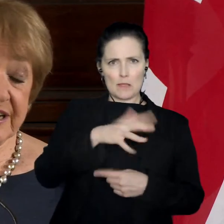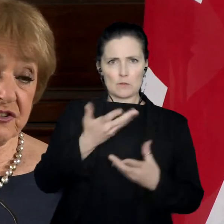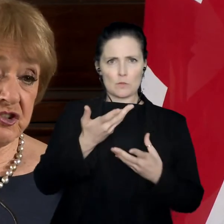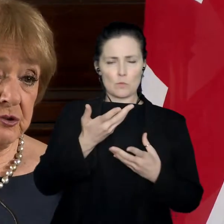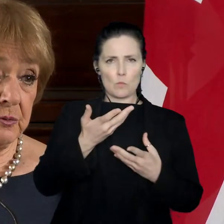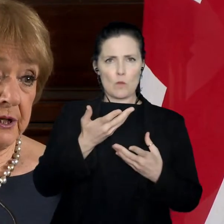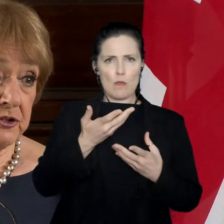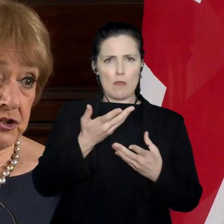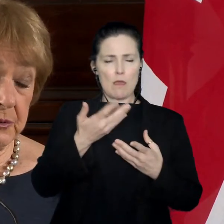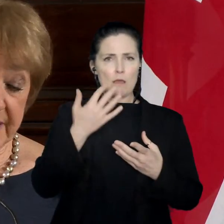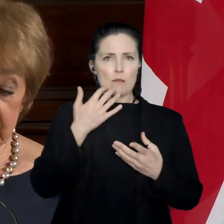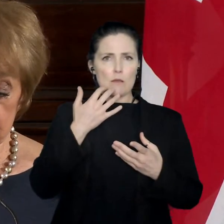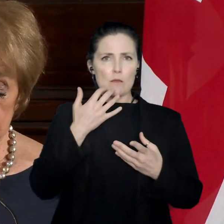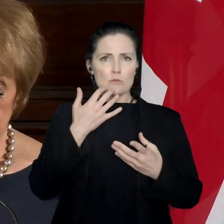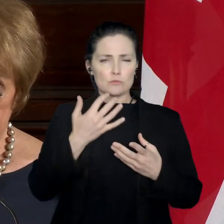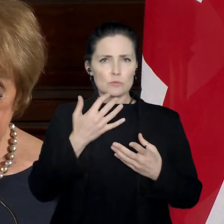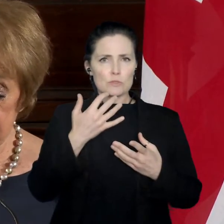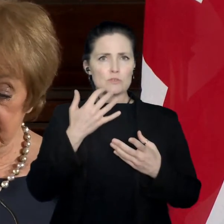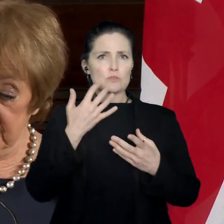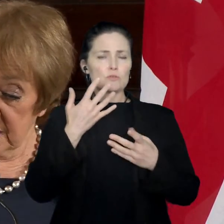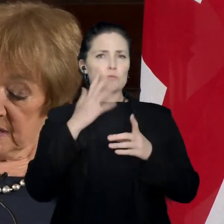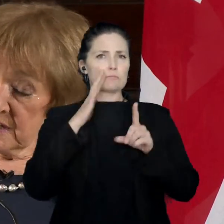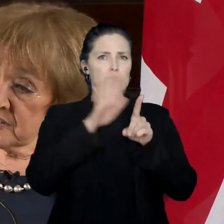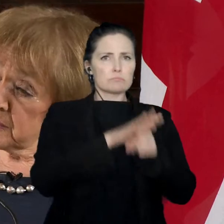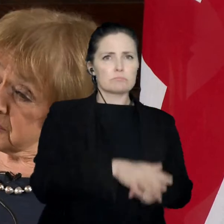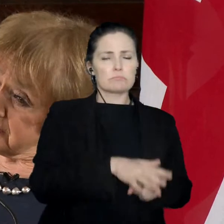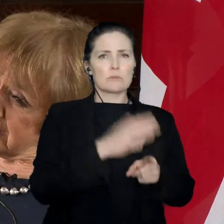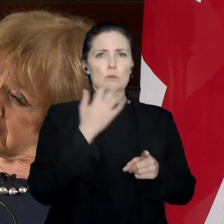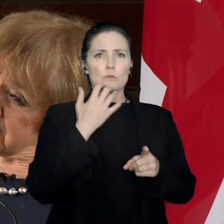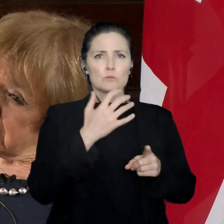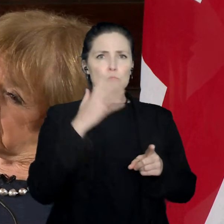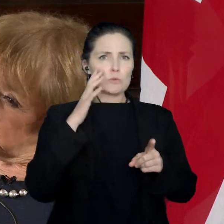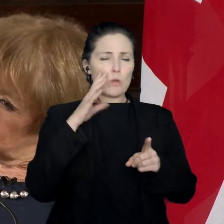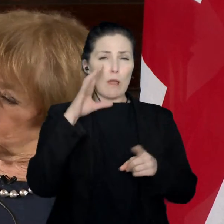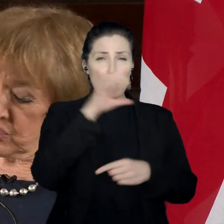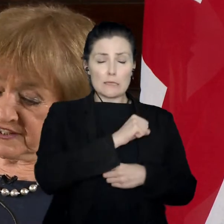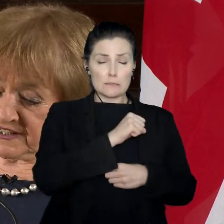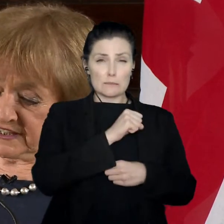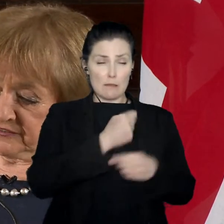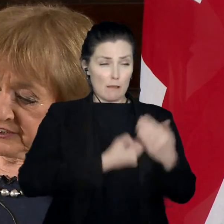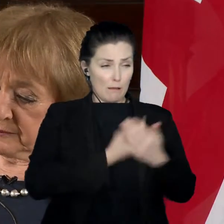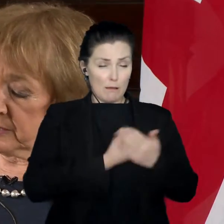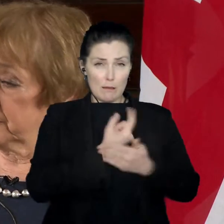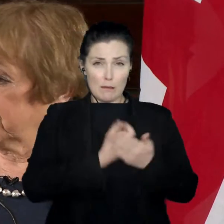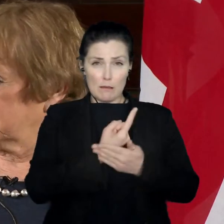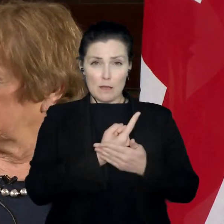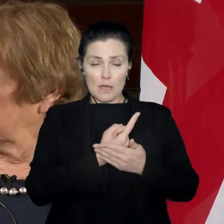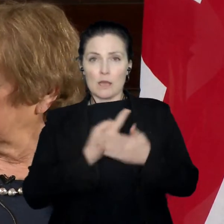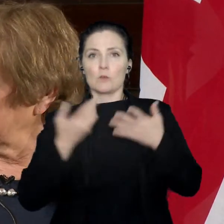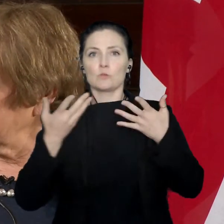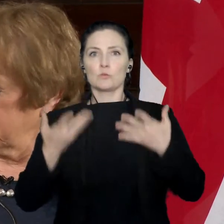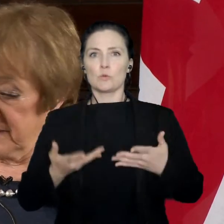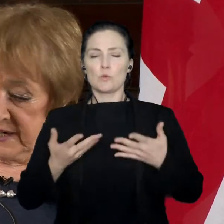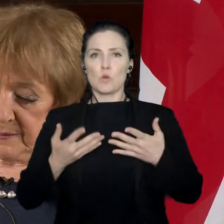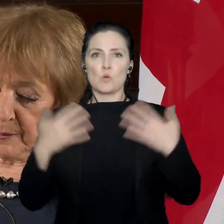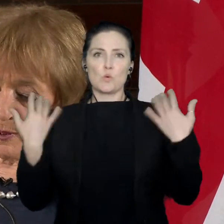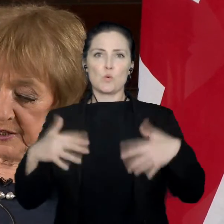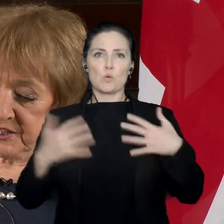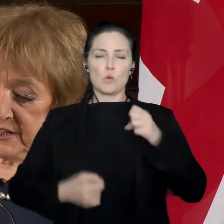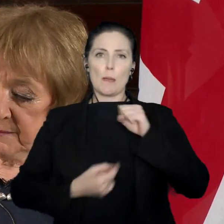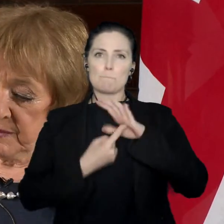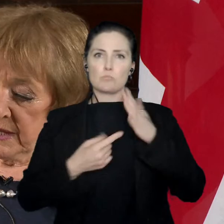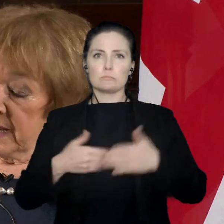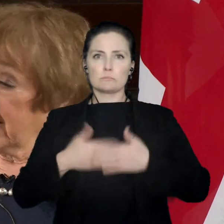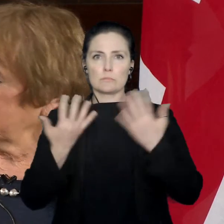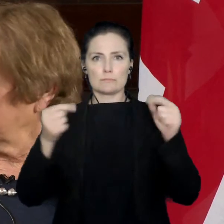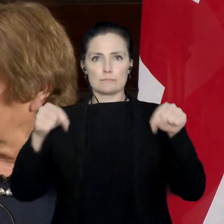discrimination against Jew and Jew hate was practiced. So today is a hugely significant moment for us in the Labour